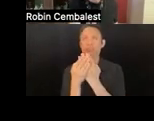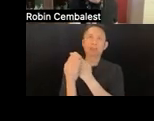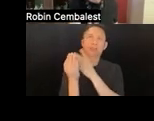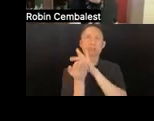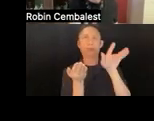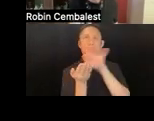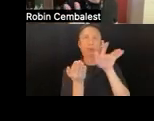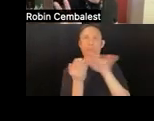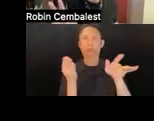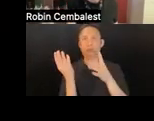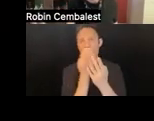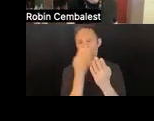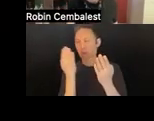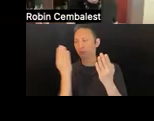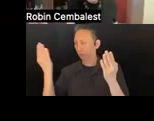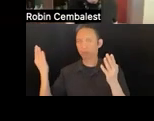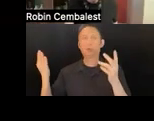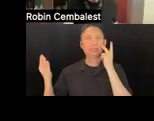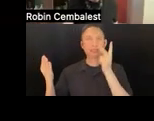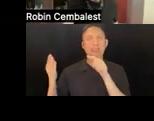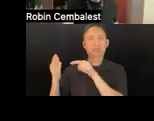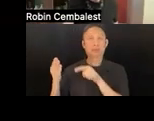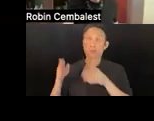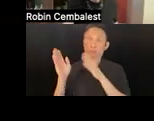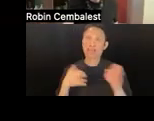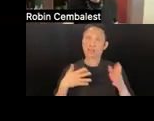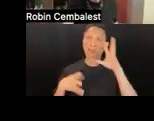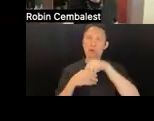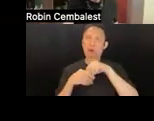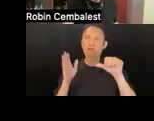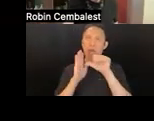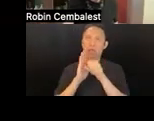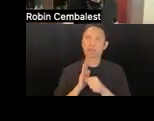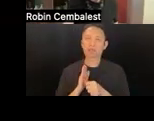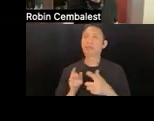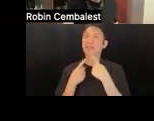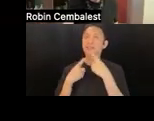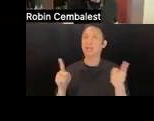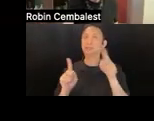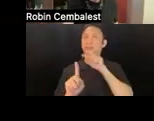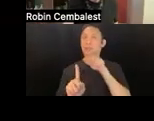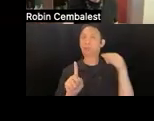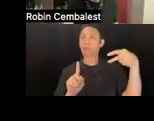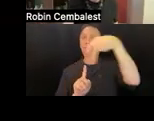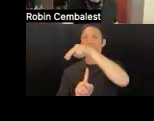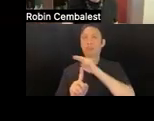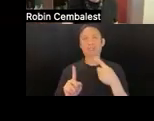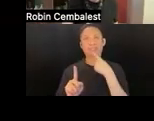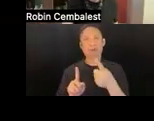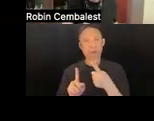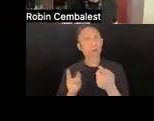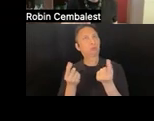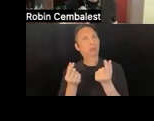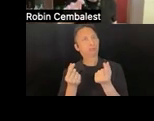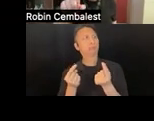become part of the highlight, is telling a different part about the research, because this is a